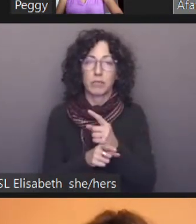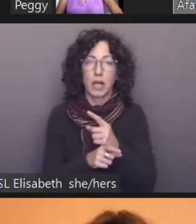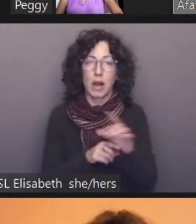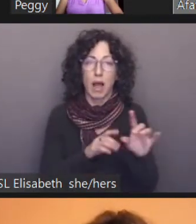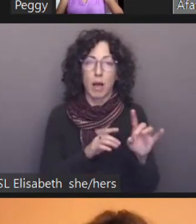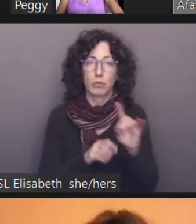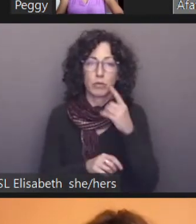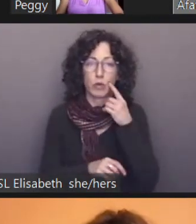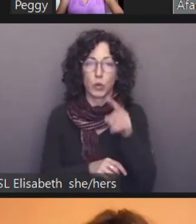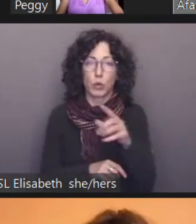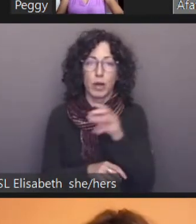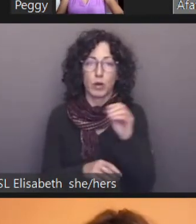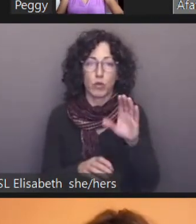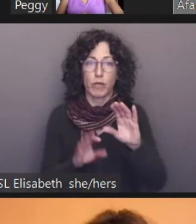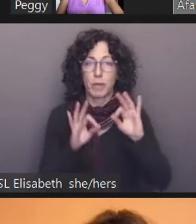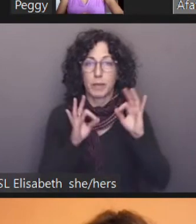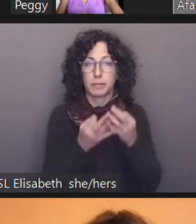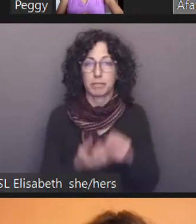your family.